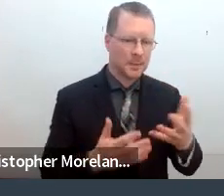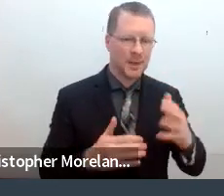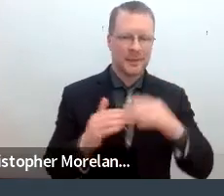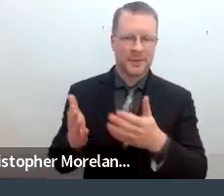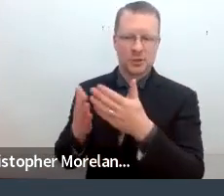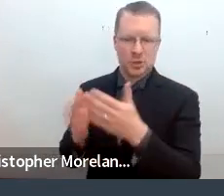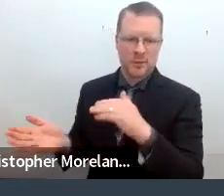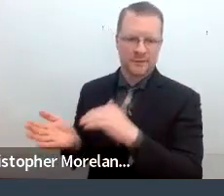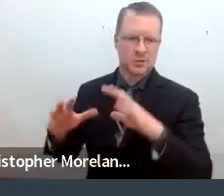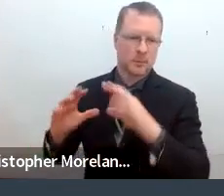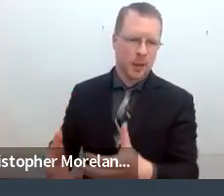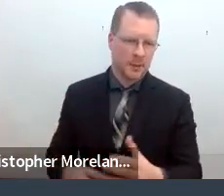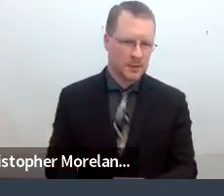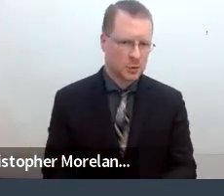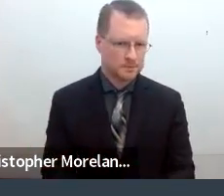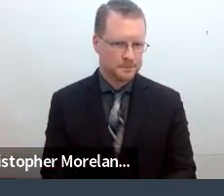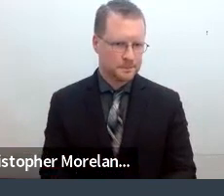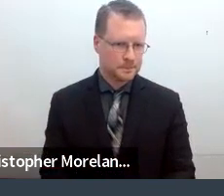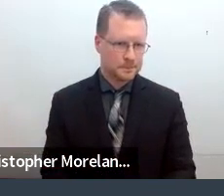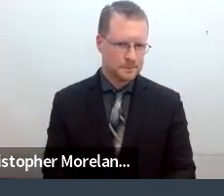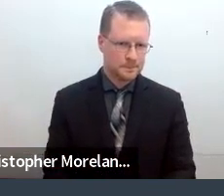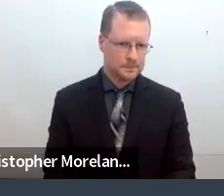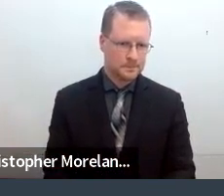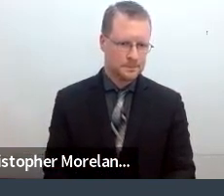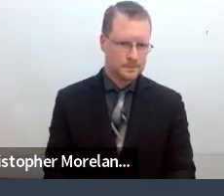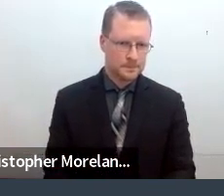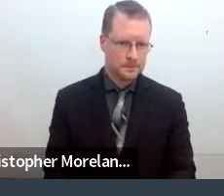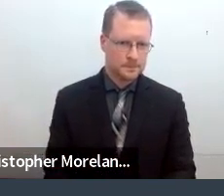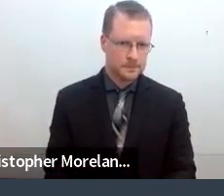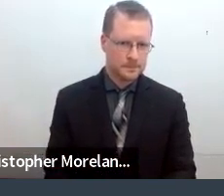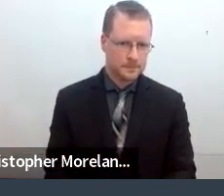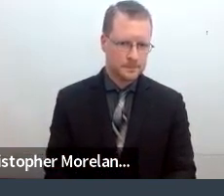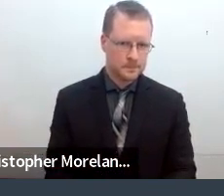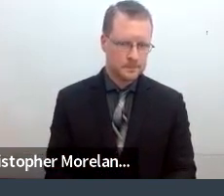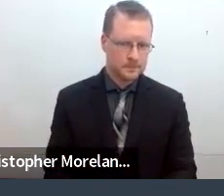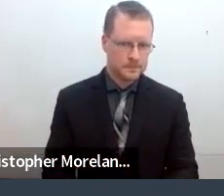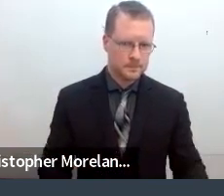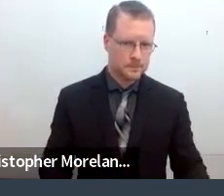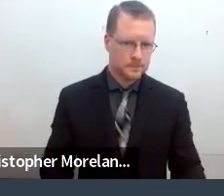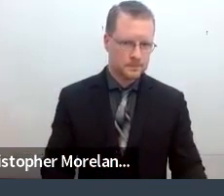last year, which puts them at a higher risk of mistreatment than the general physician population.